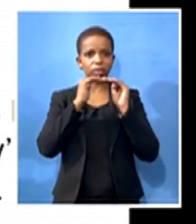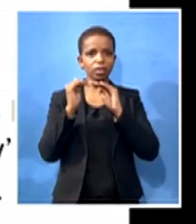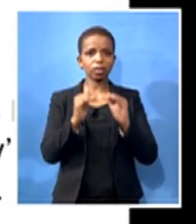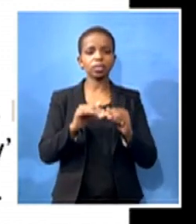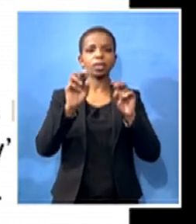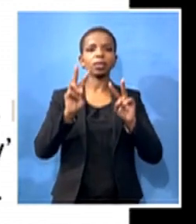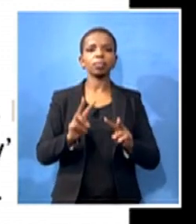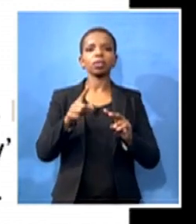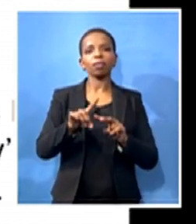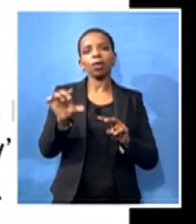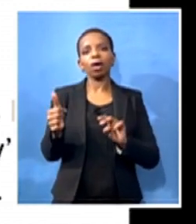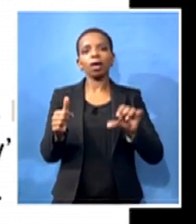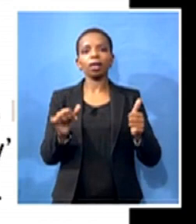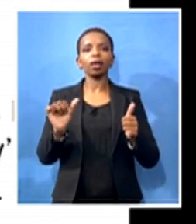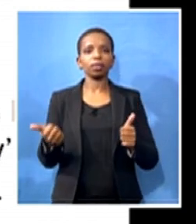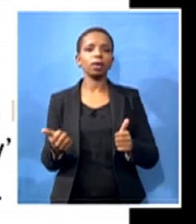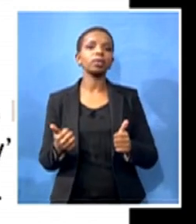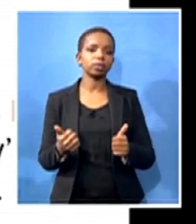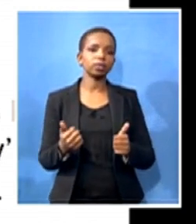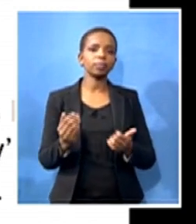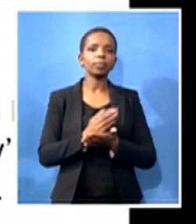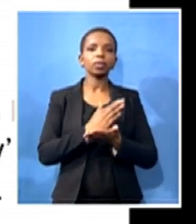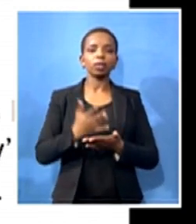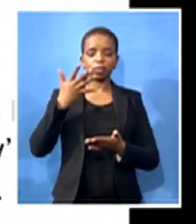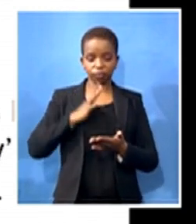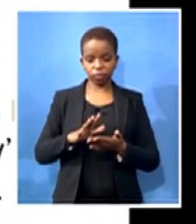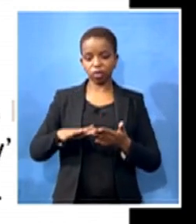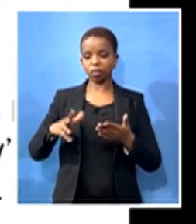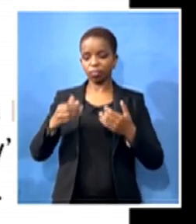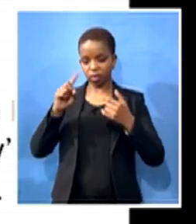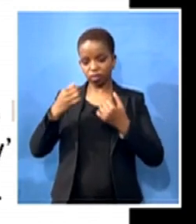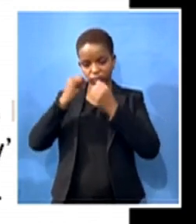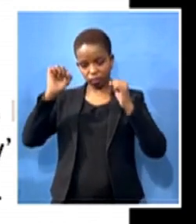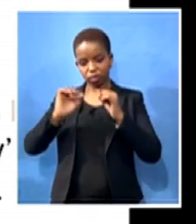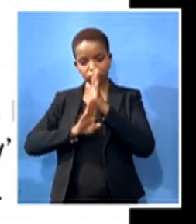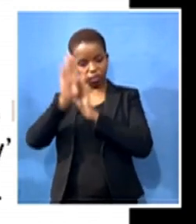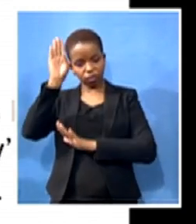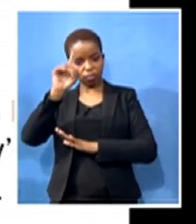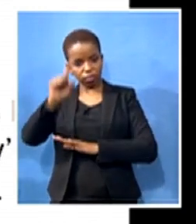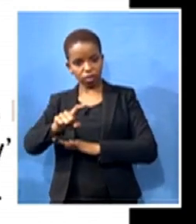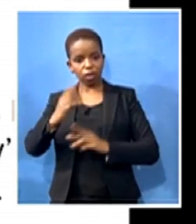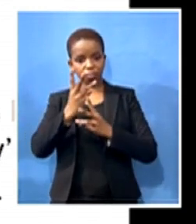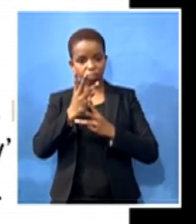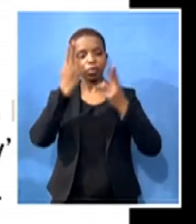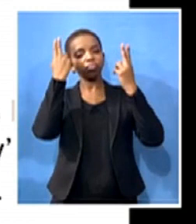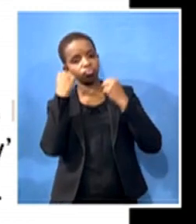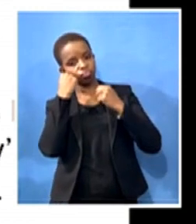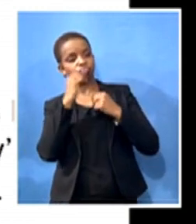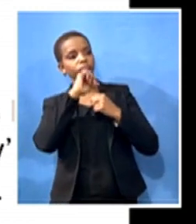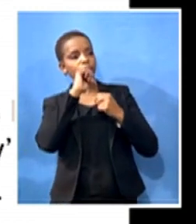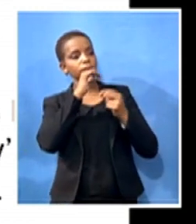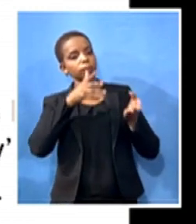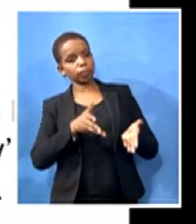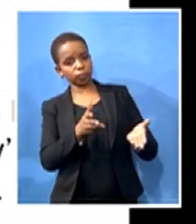at social justice and peace and development and therefore be willing to sacrifice for the greater good.